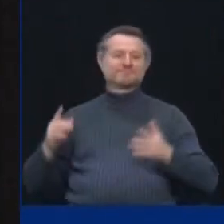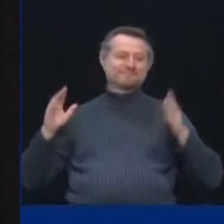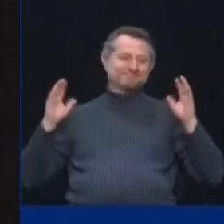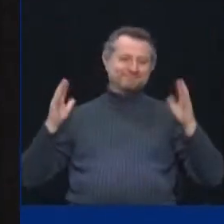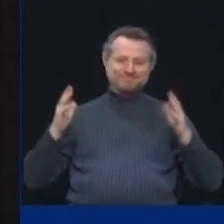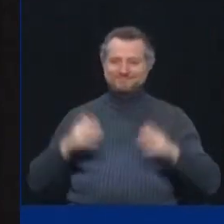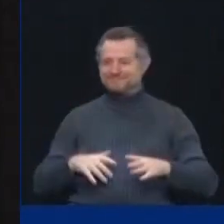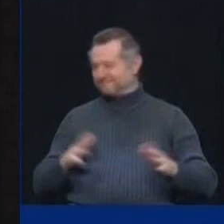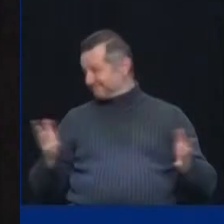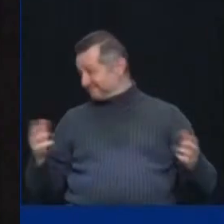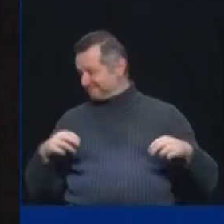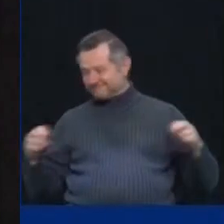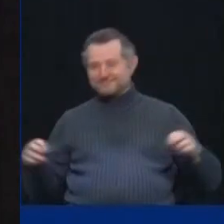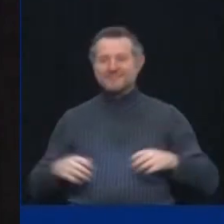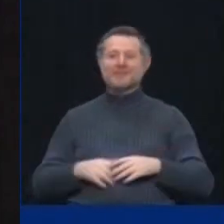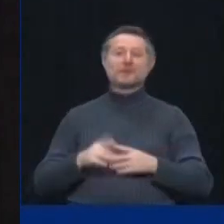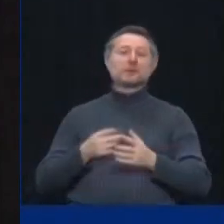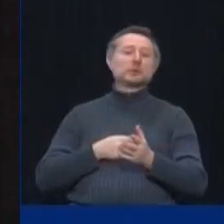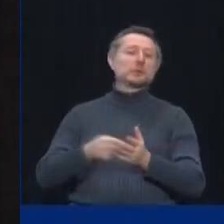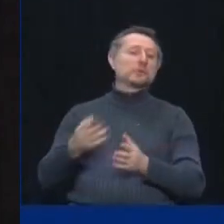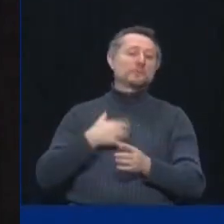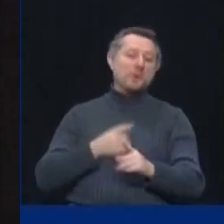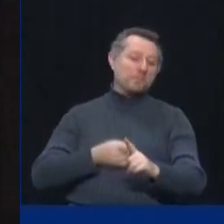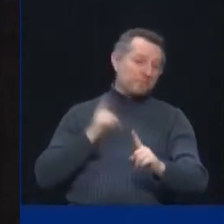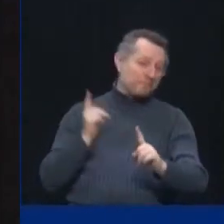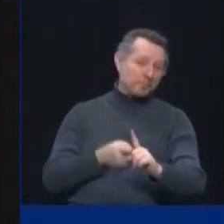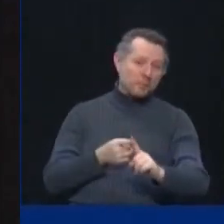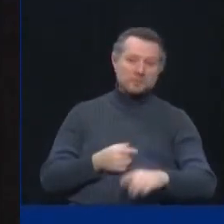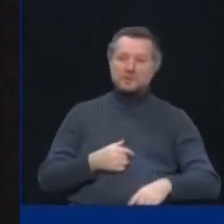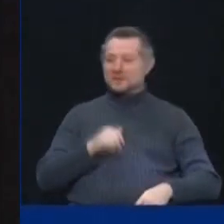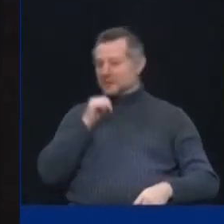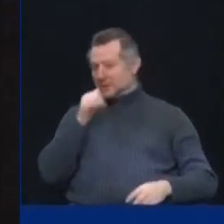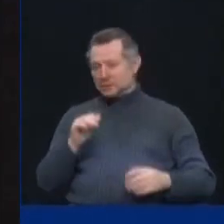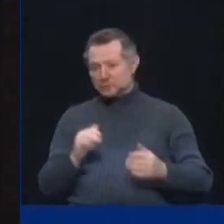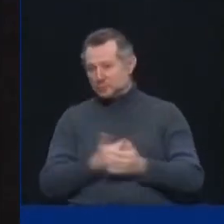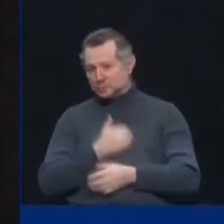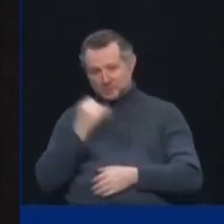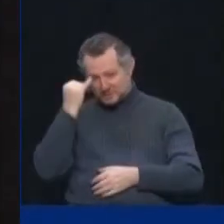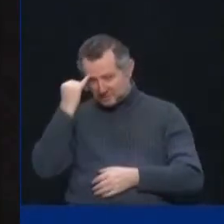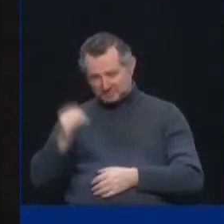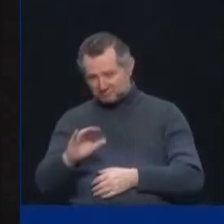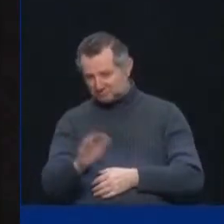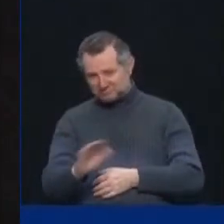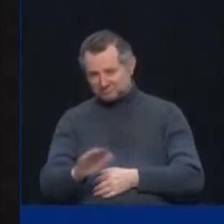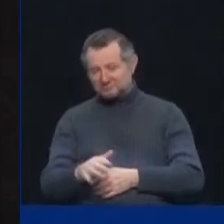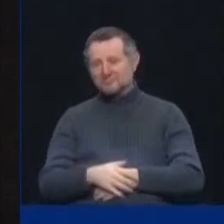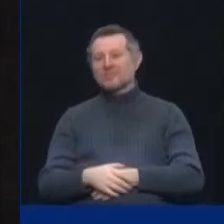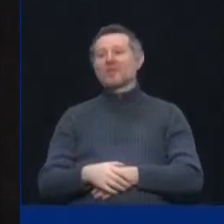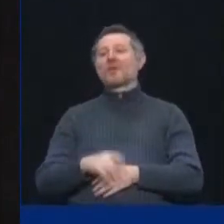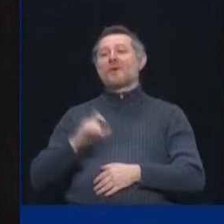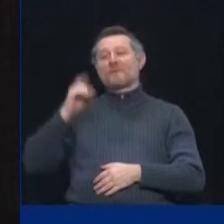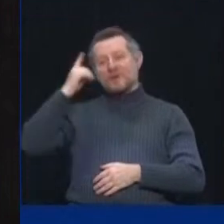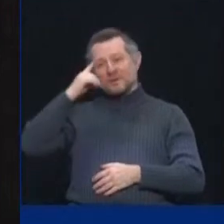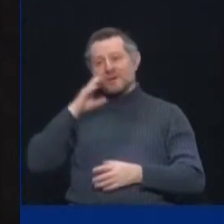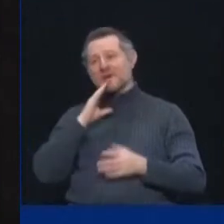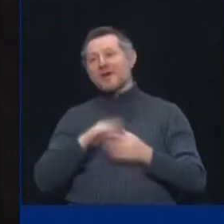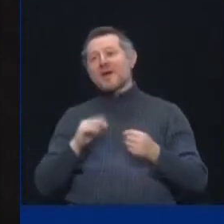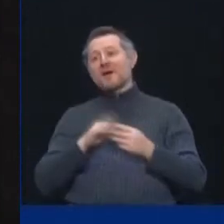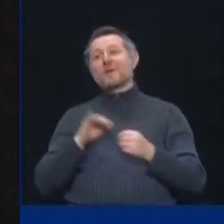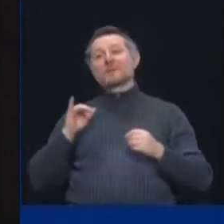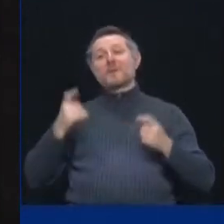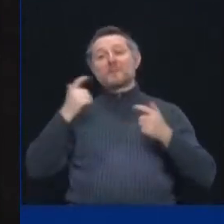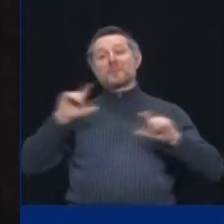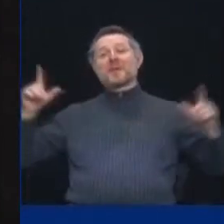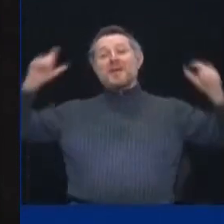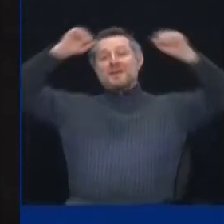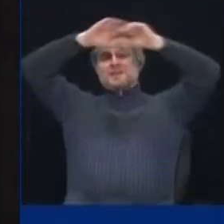Look, the reality is that this was not a new idea. When the governor says that, you know, it was pie in the sky, this idea was